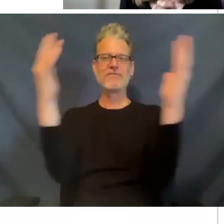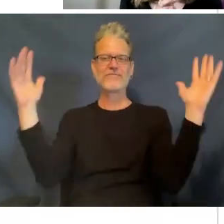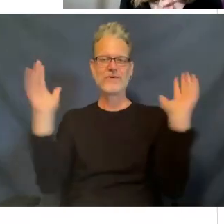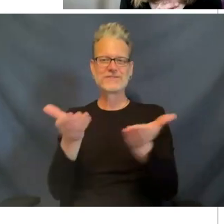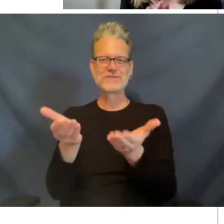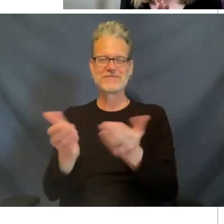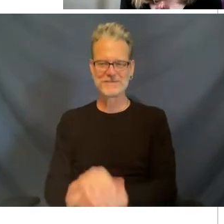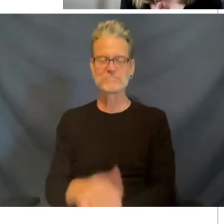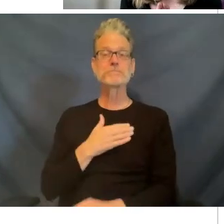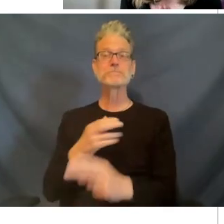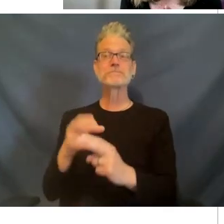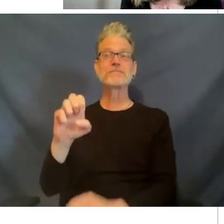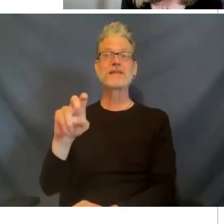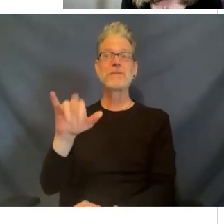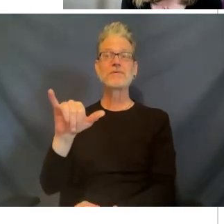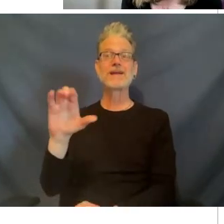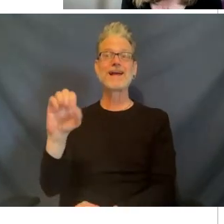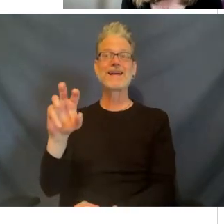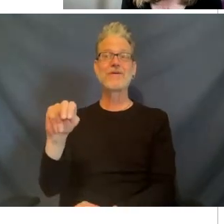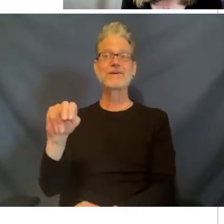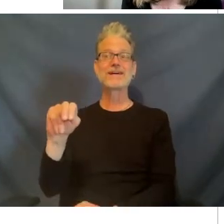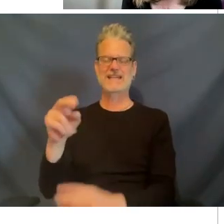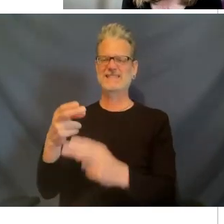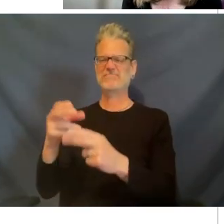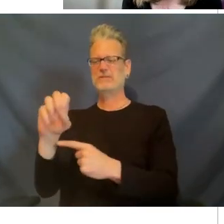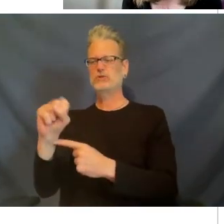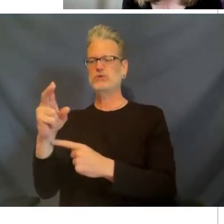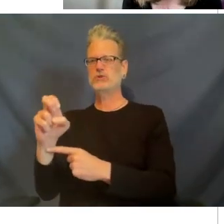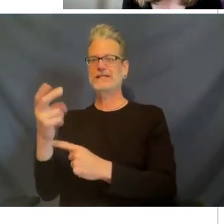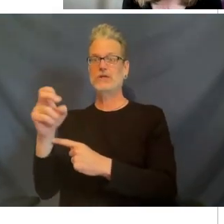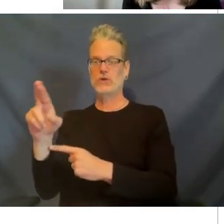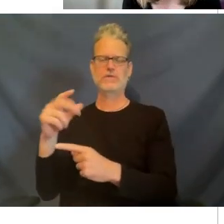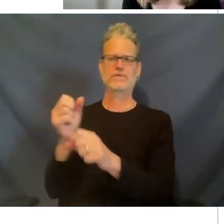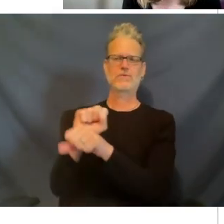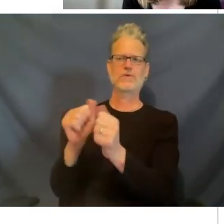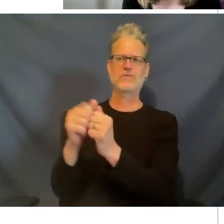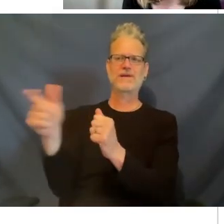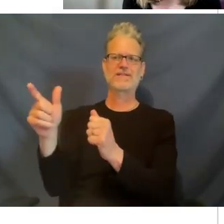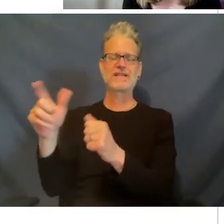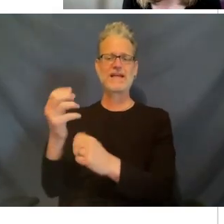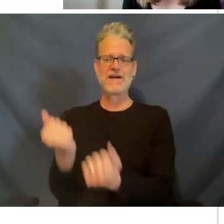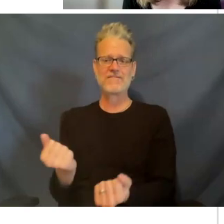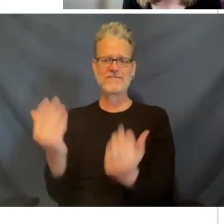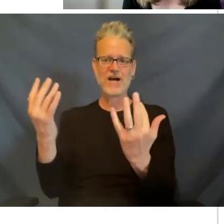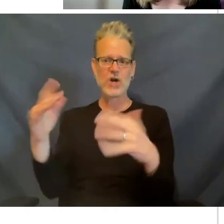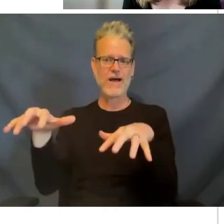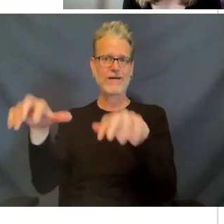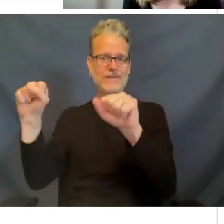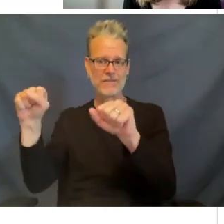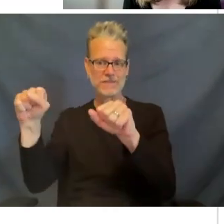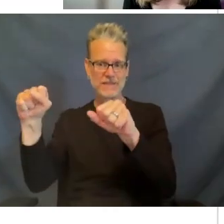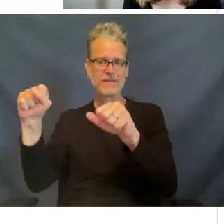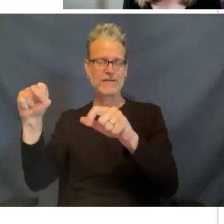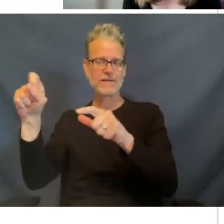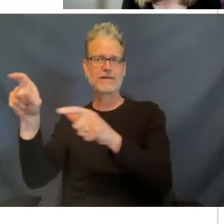My name is Emery Cowan, pronoun she, her, and I work with the Fire Adapted Communities Learning Network and the Watershed Research